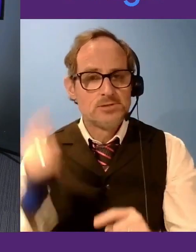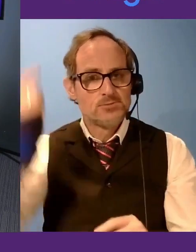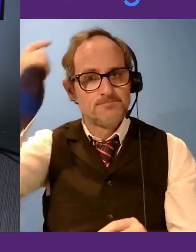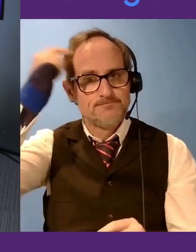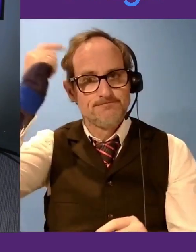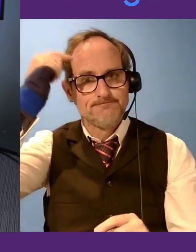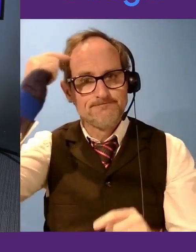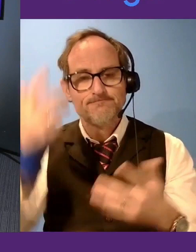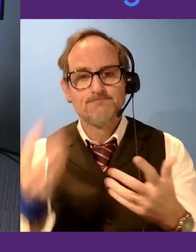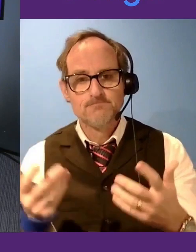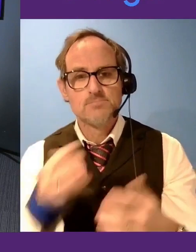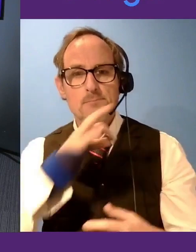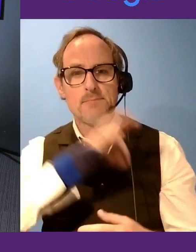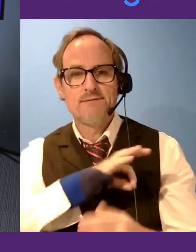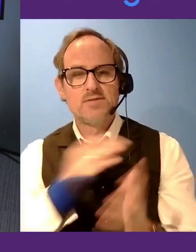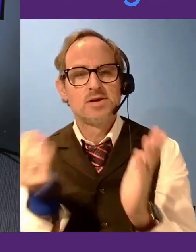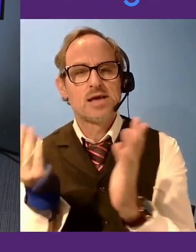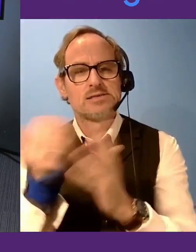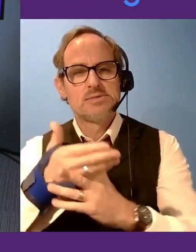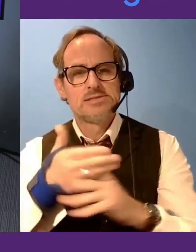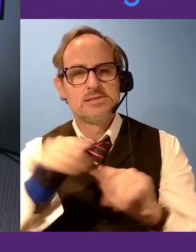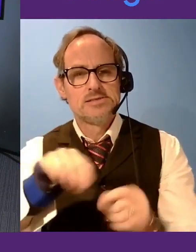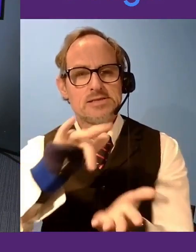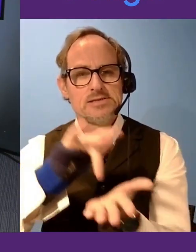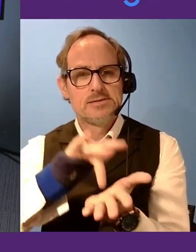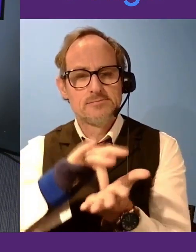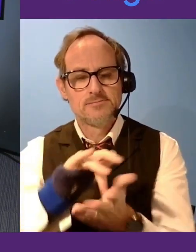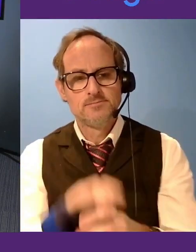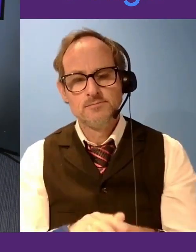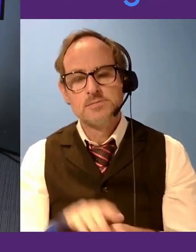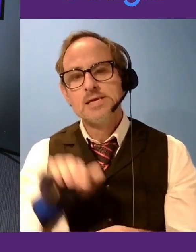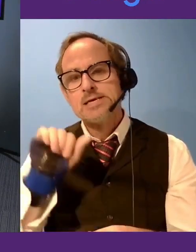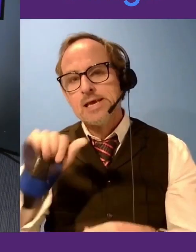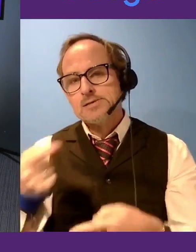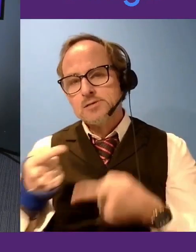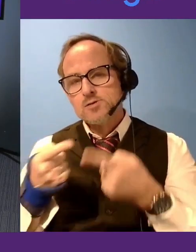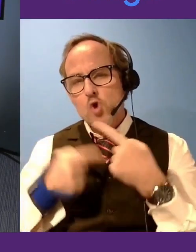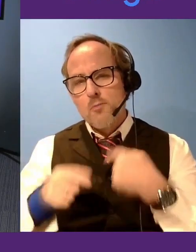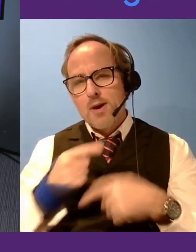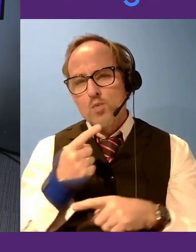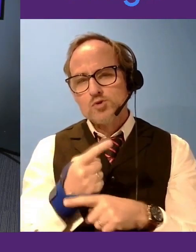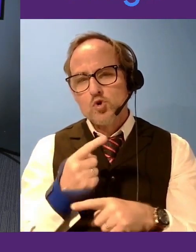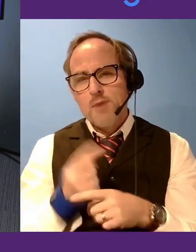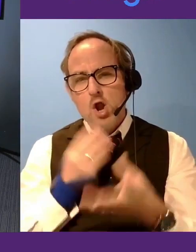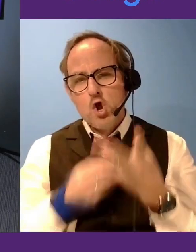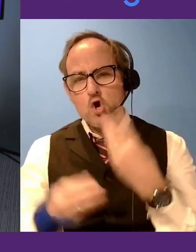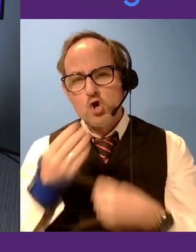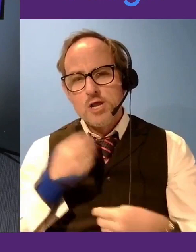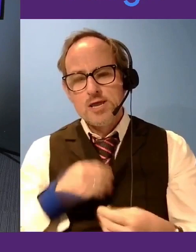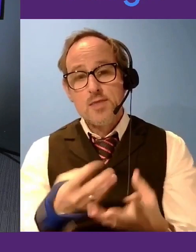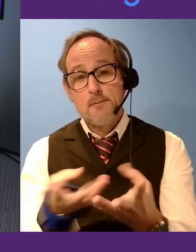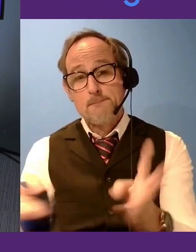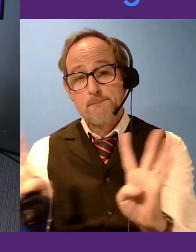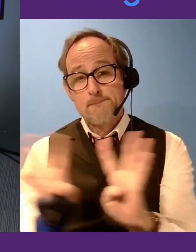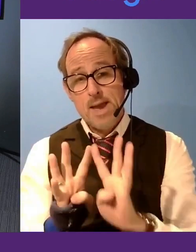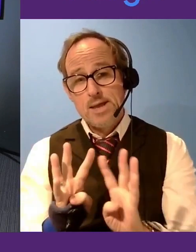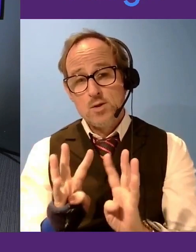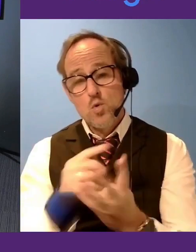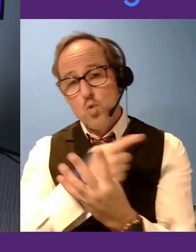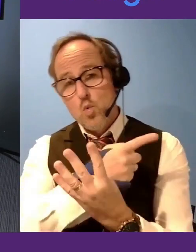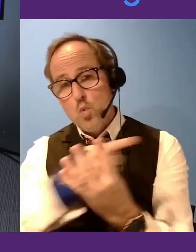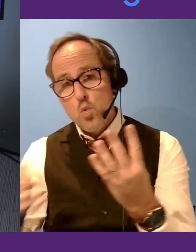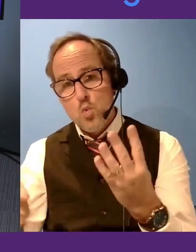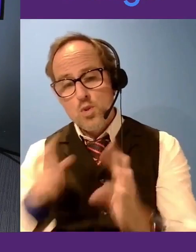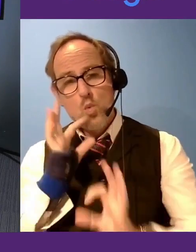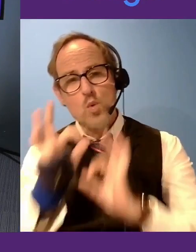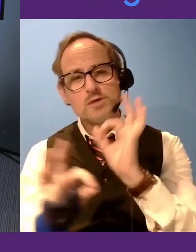actually going back to that thing of learning, I want to throw a question out to all the panel, which is